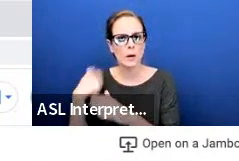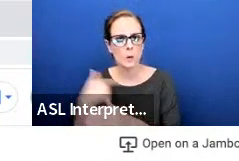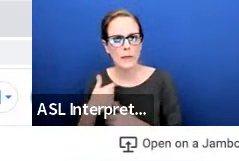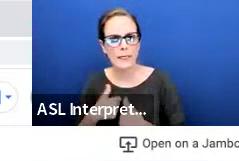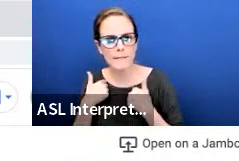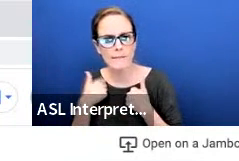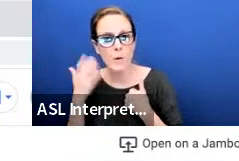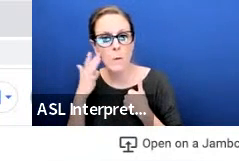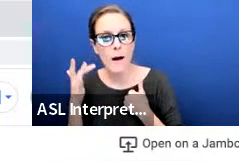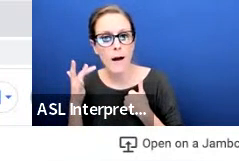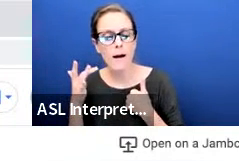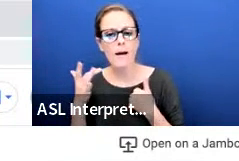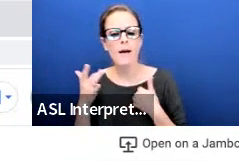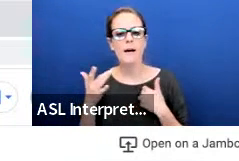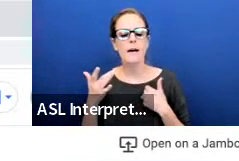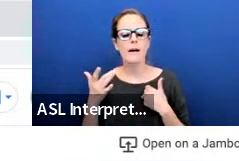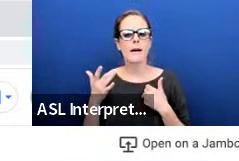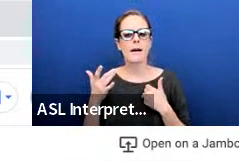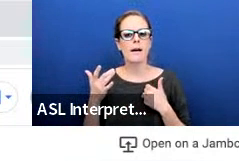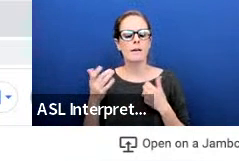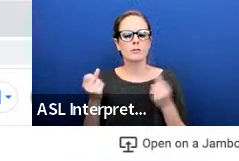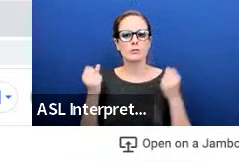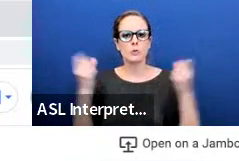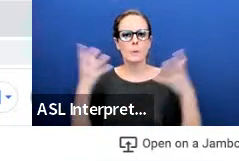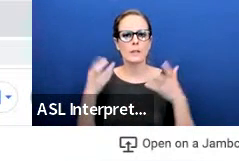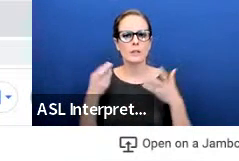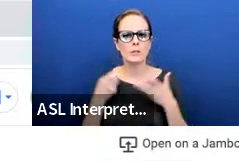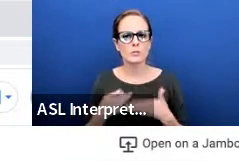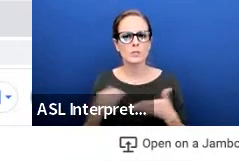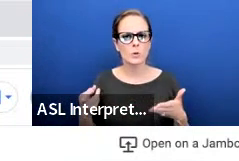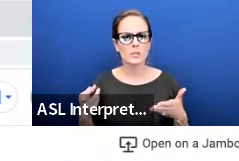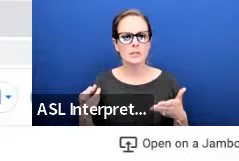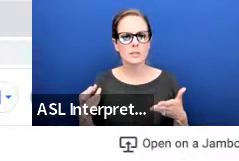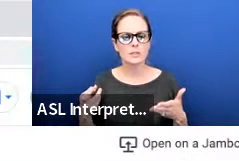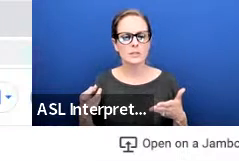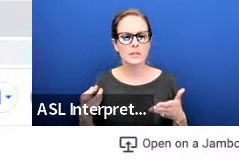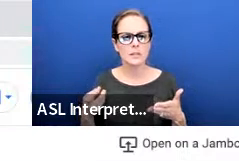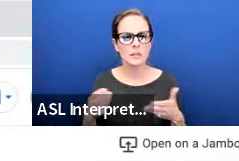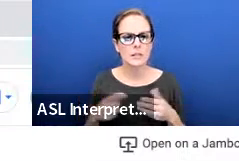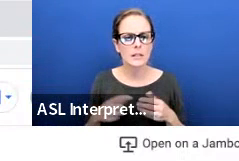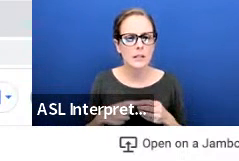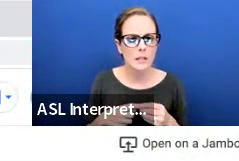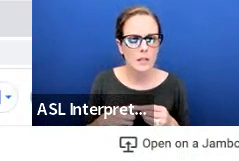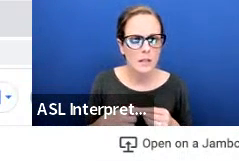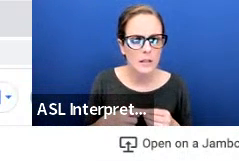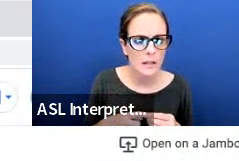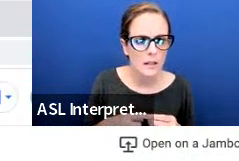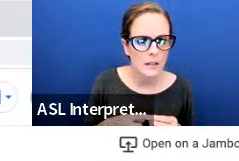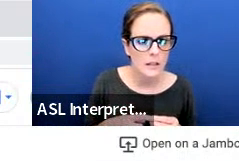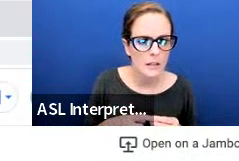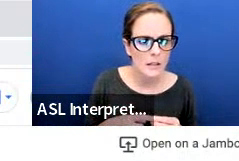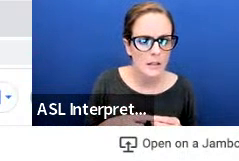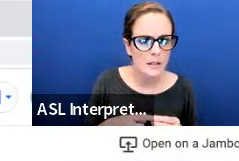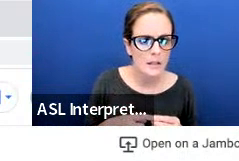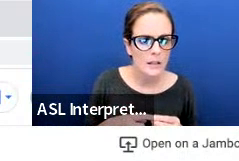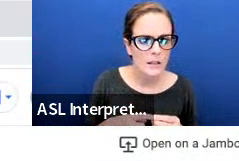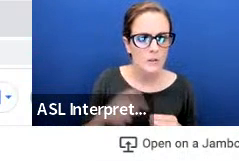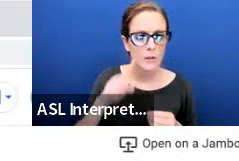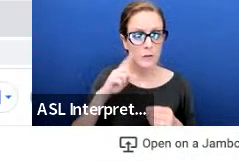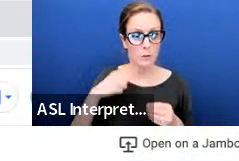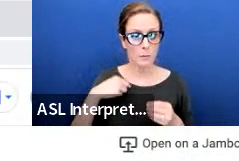many resources. So for me, that will go between like high resource availability but low community participation.